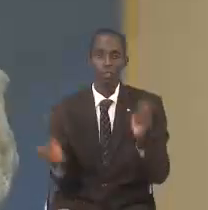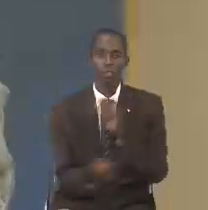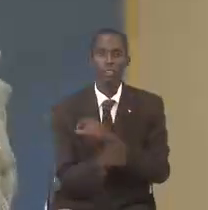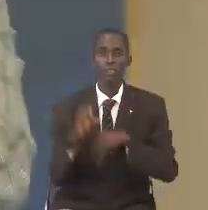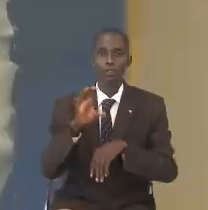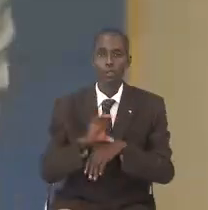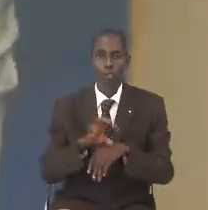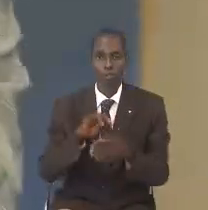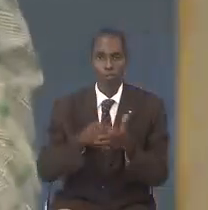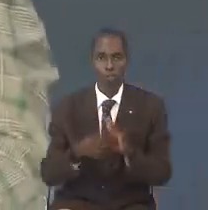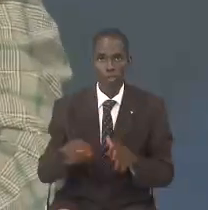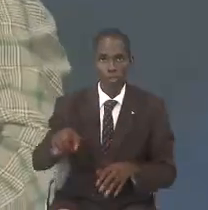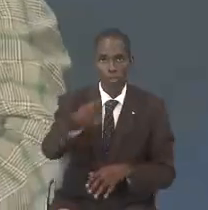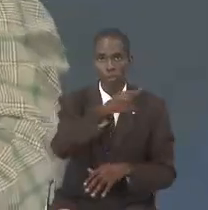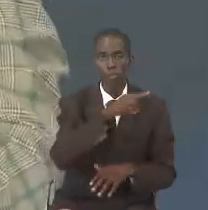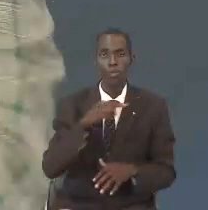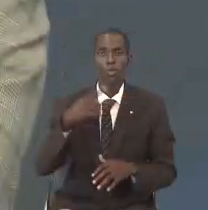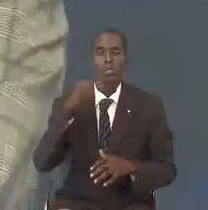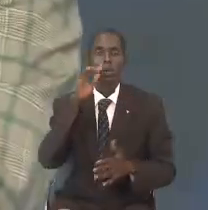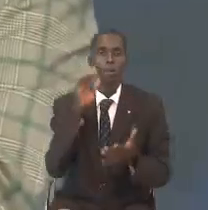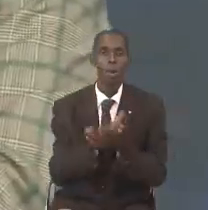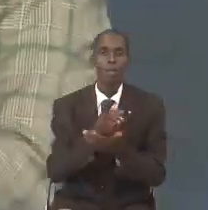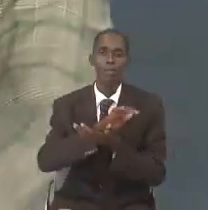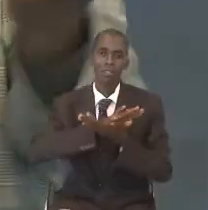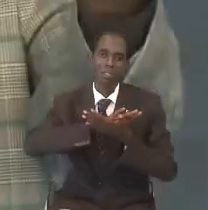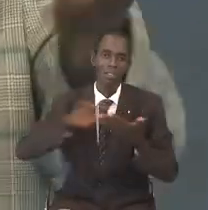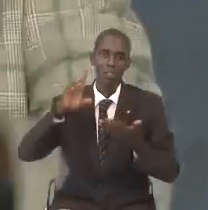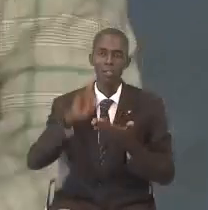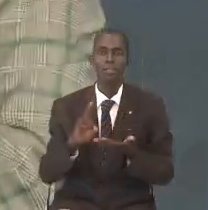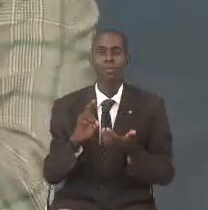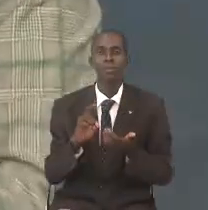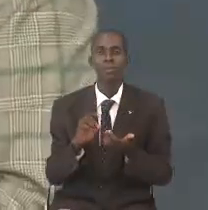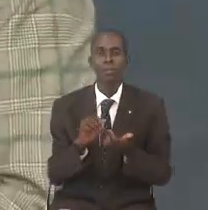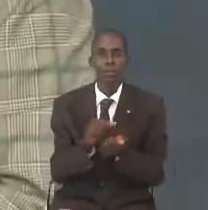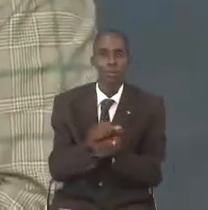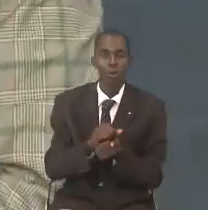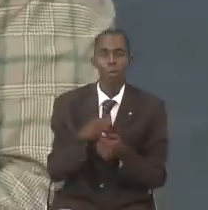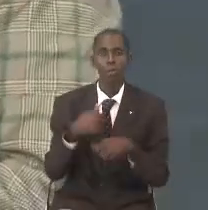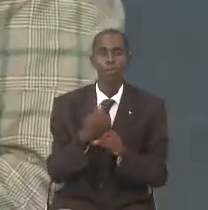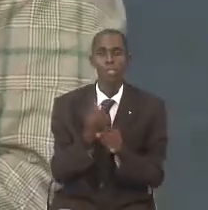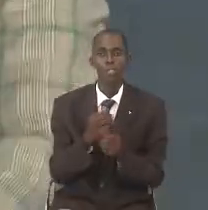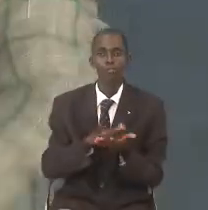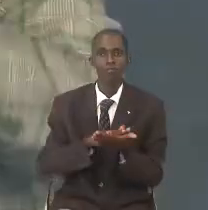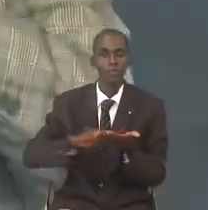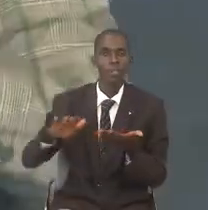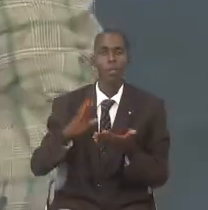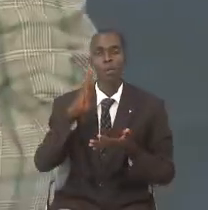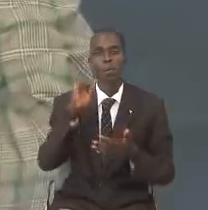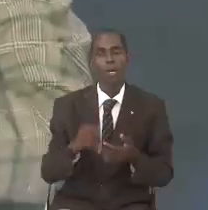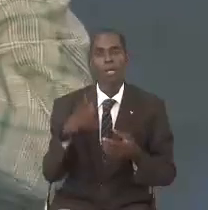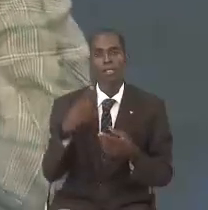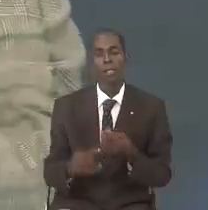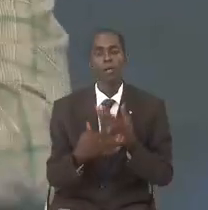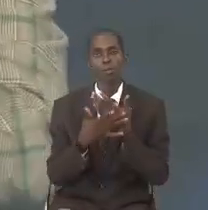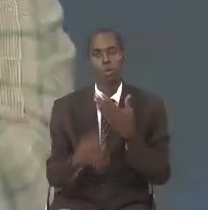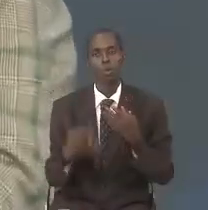the wife cleansed, washed, made clean by the blood of the Lamb. The wife